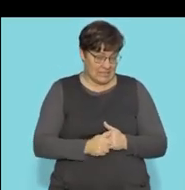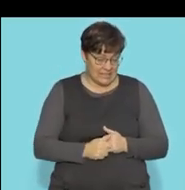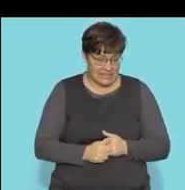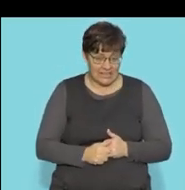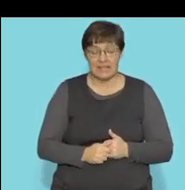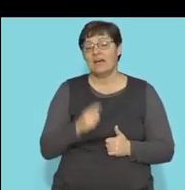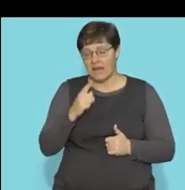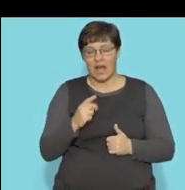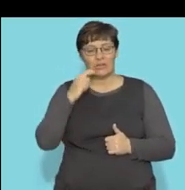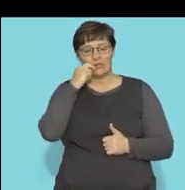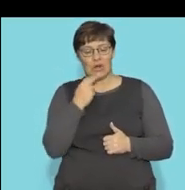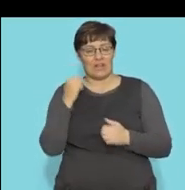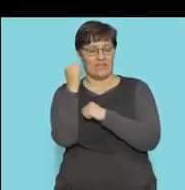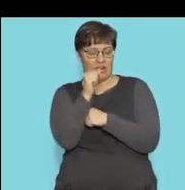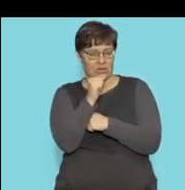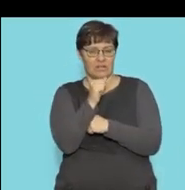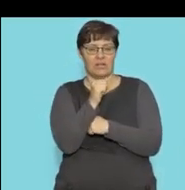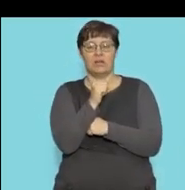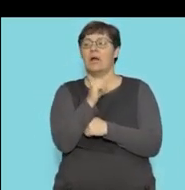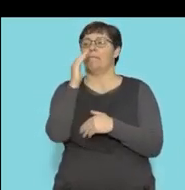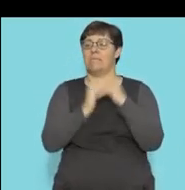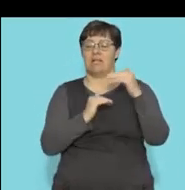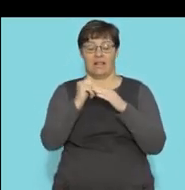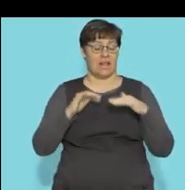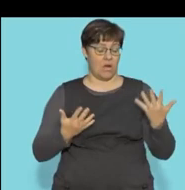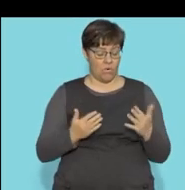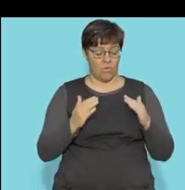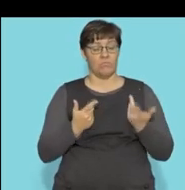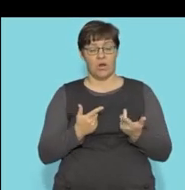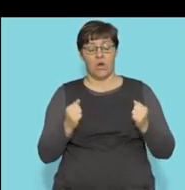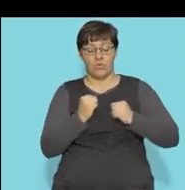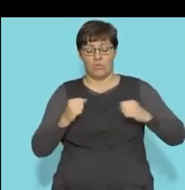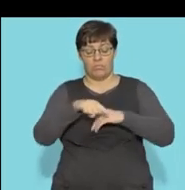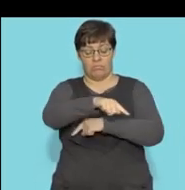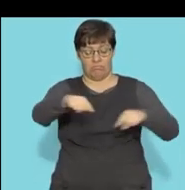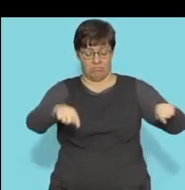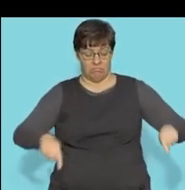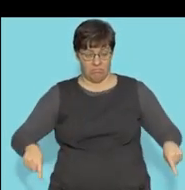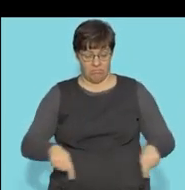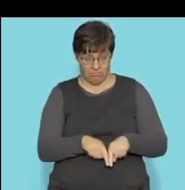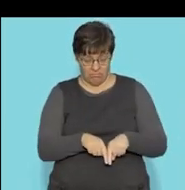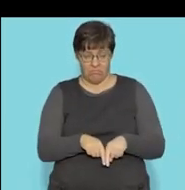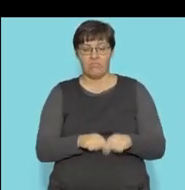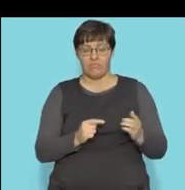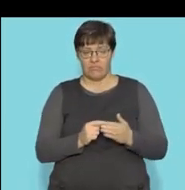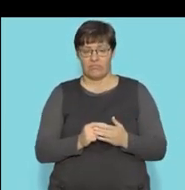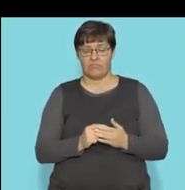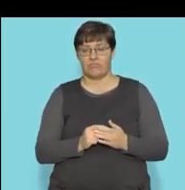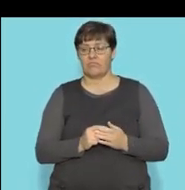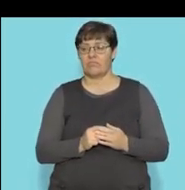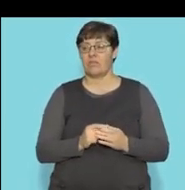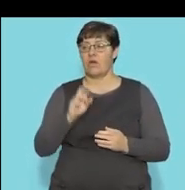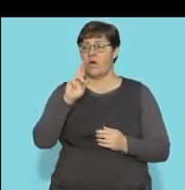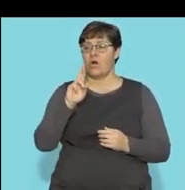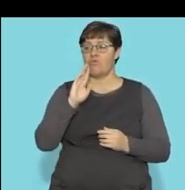right now. So a chocolate factory is constructed as follows. The room space is constructed as a